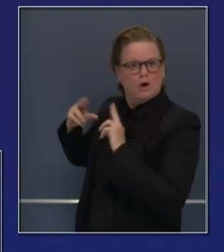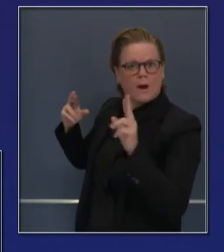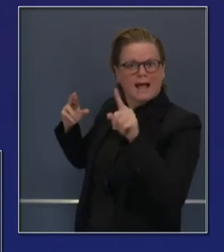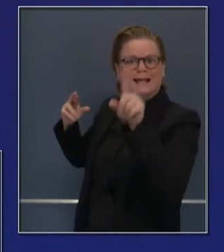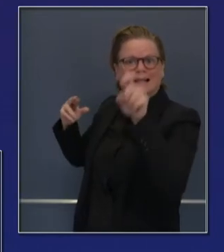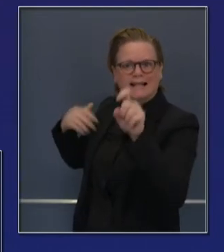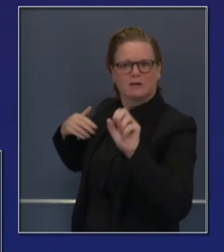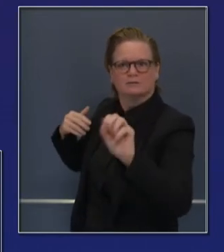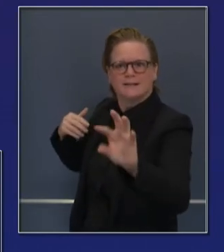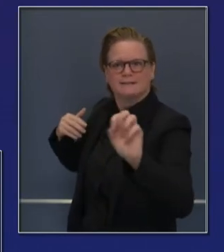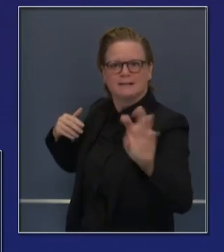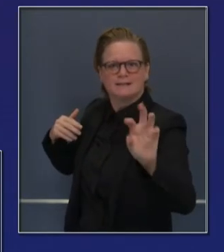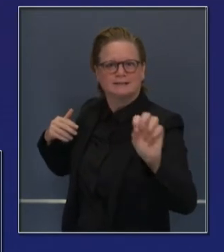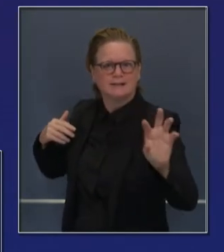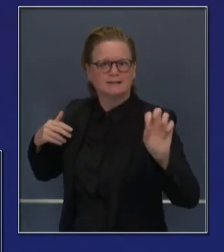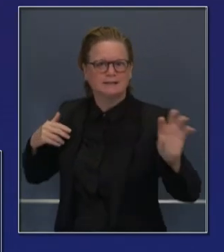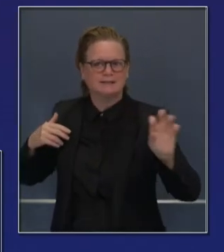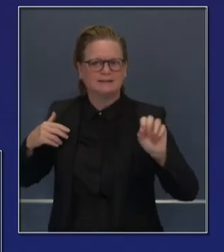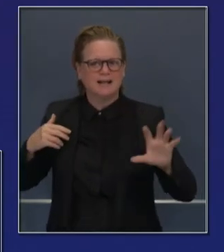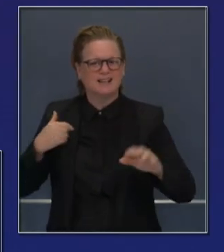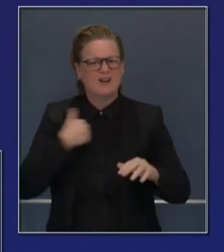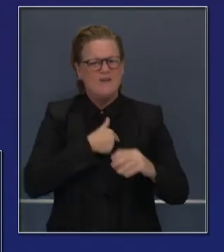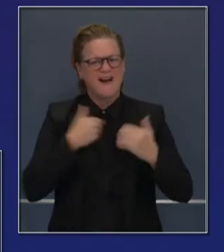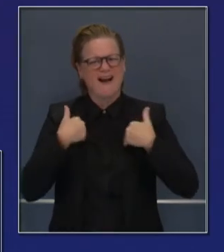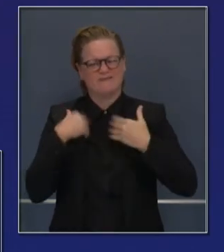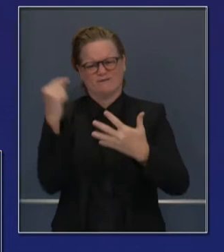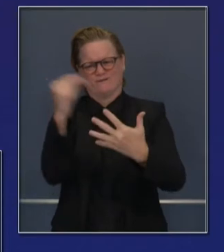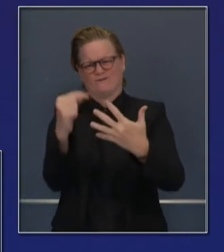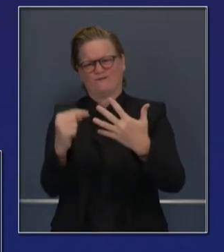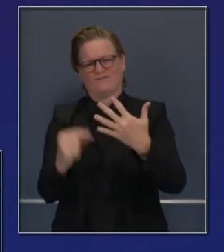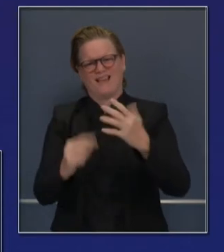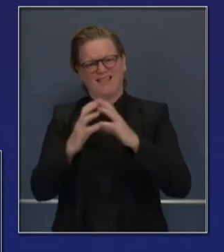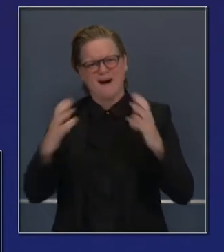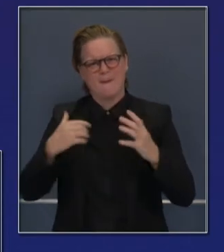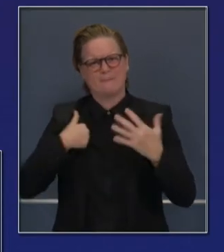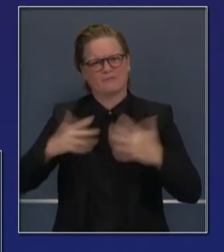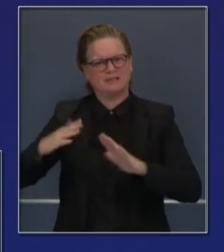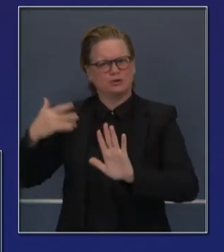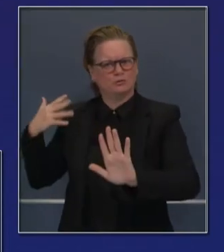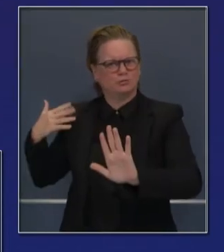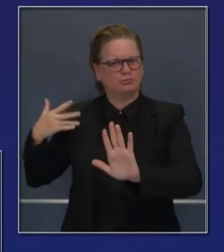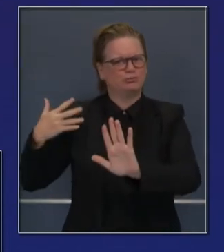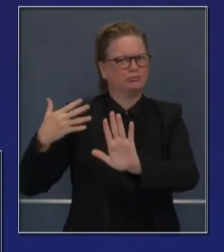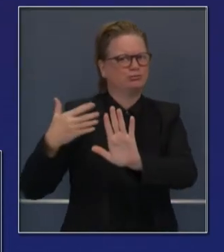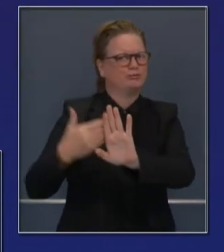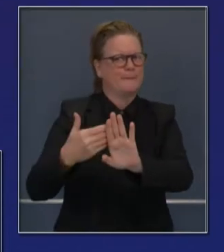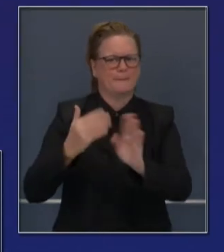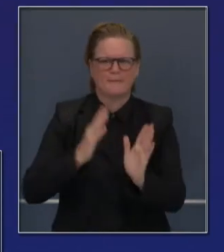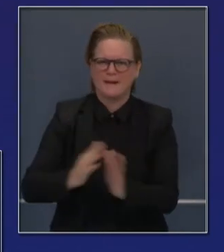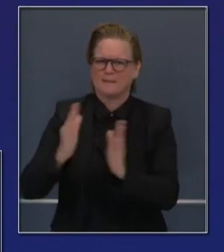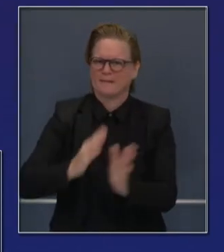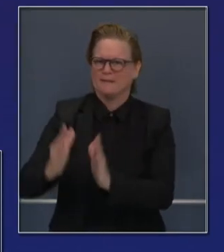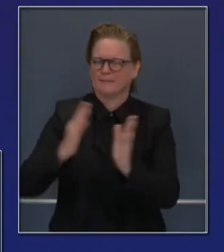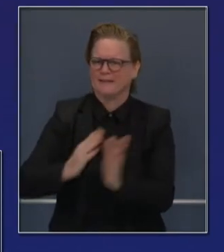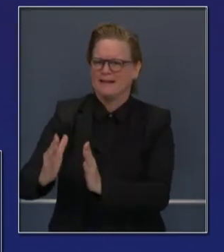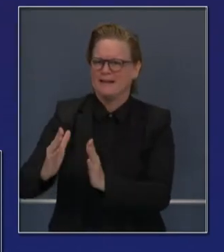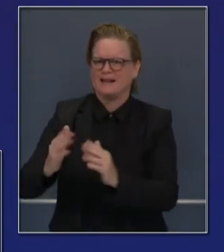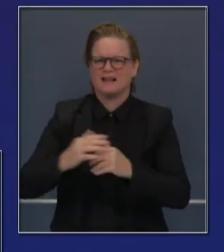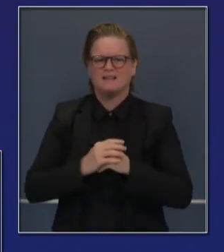list, but just a reminder of some of the work we've done, including the 11 surge facilities that we have pre-identified